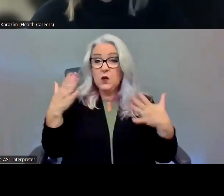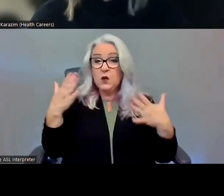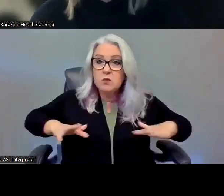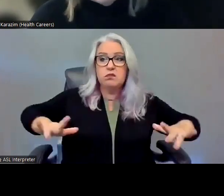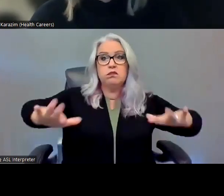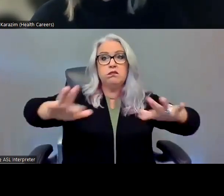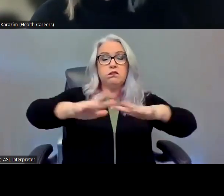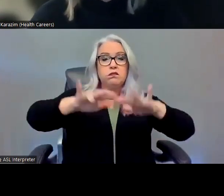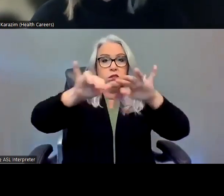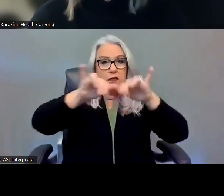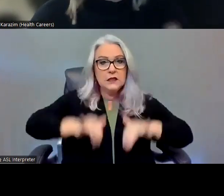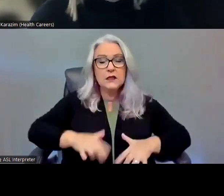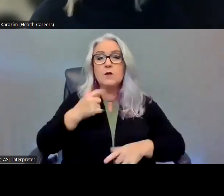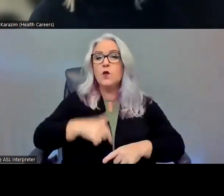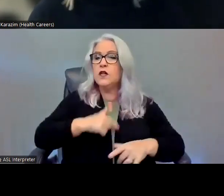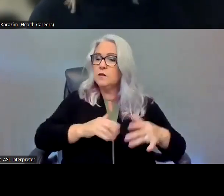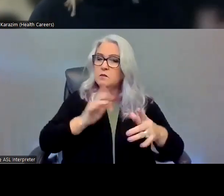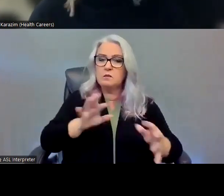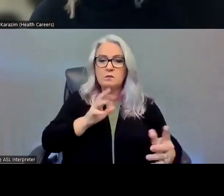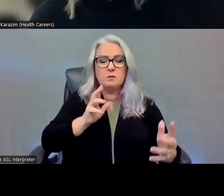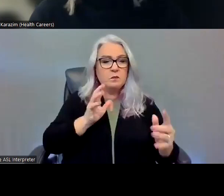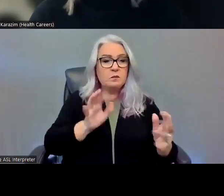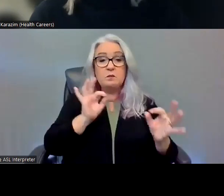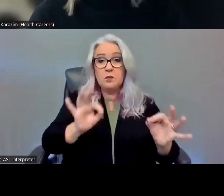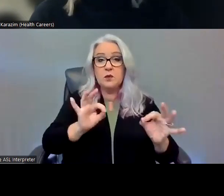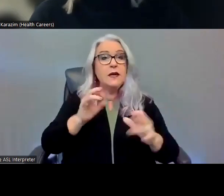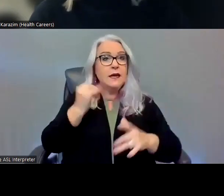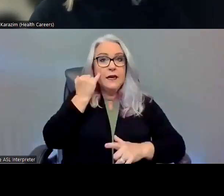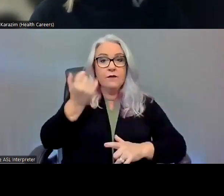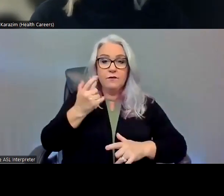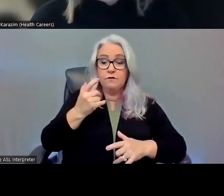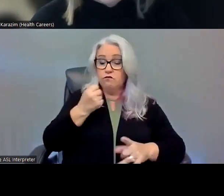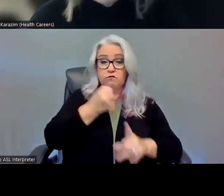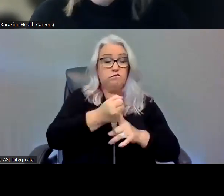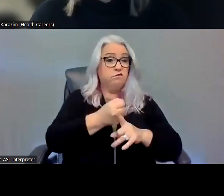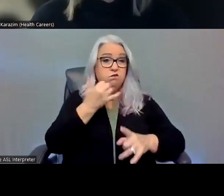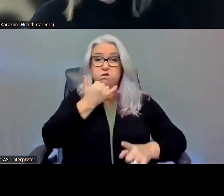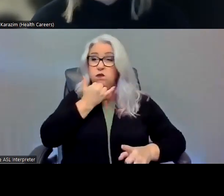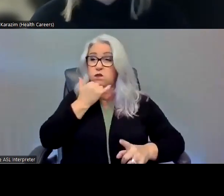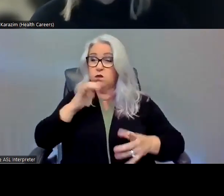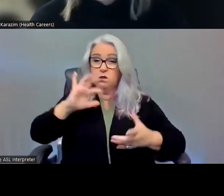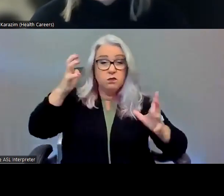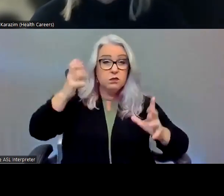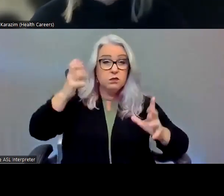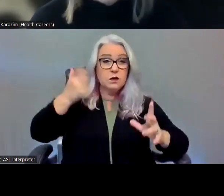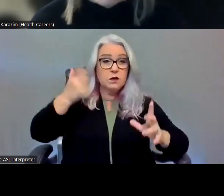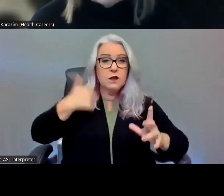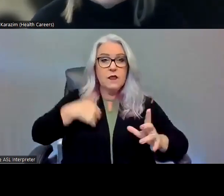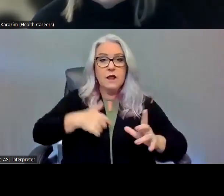at optimal levels, and then responding when something went wrong. So again, a very critical job in